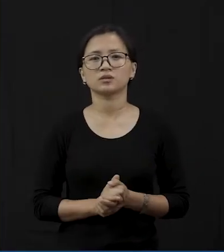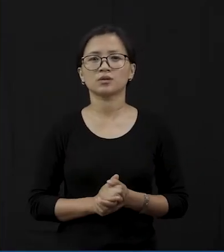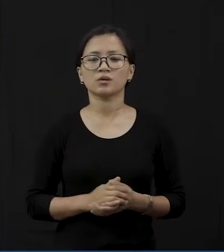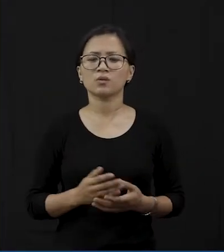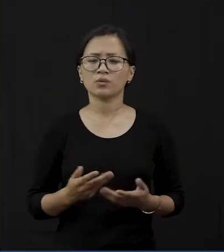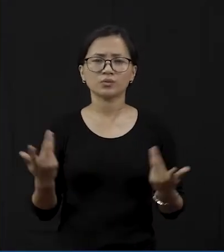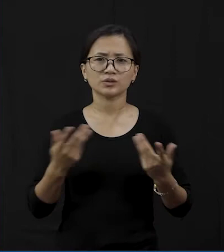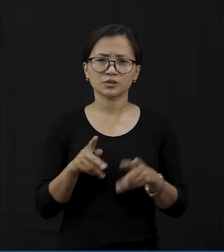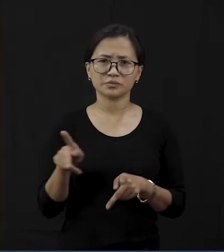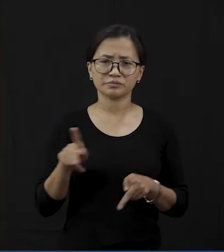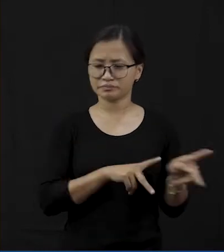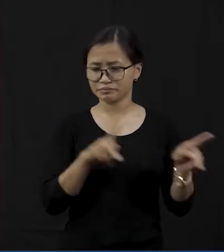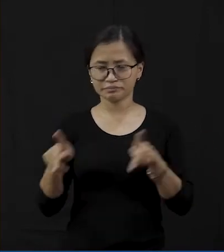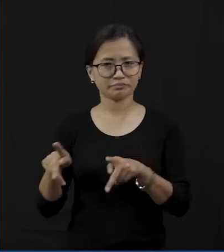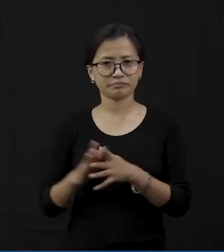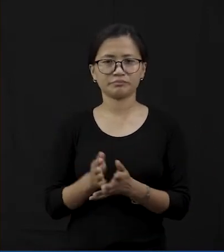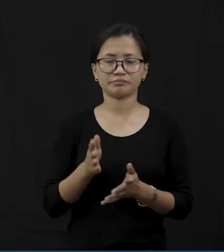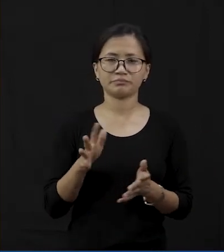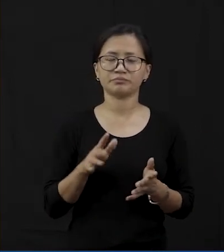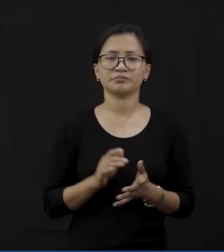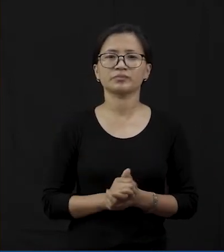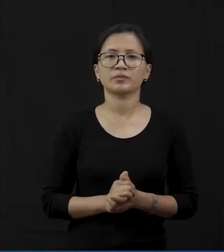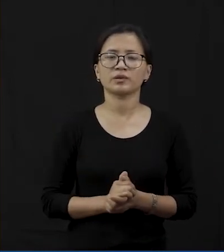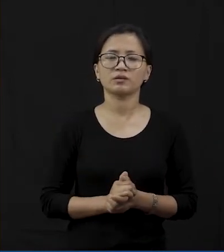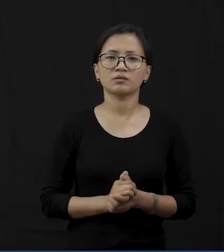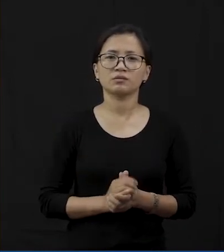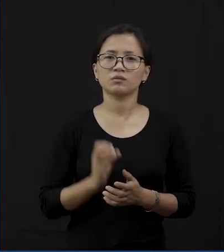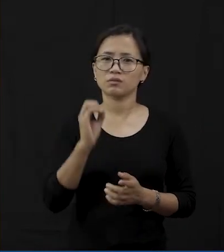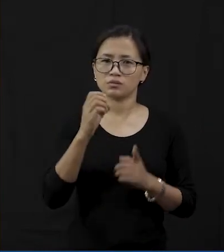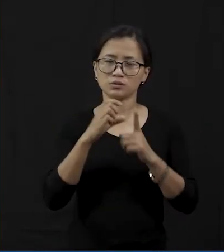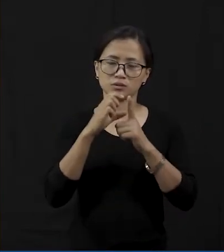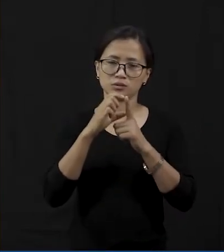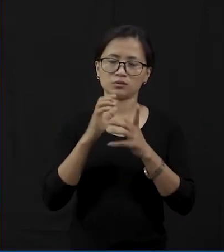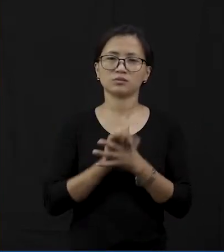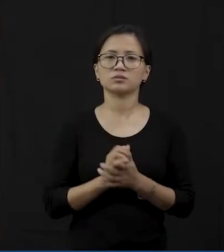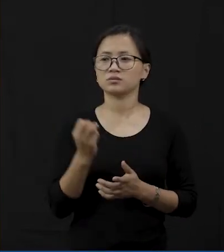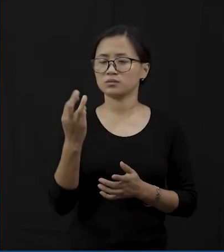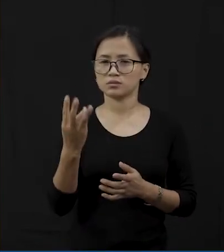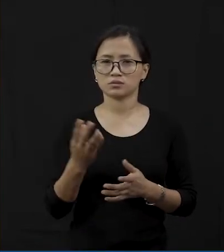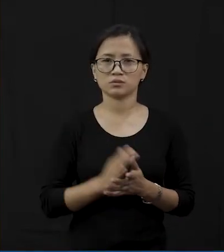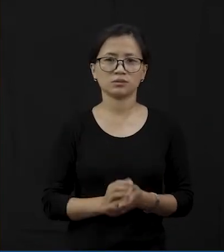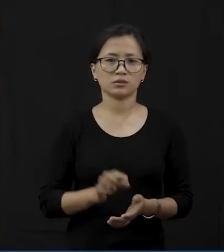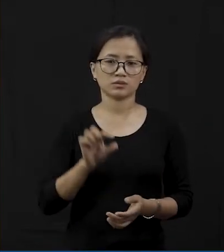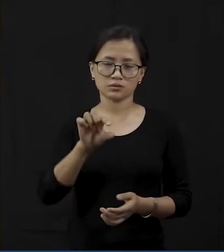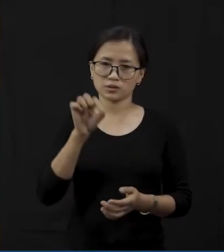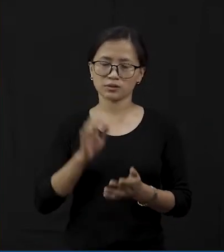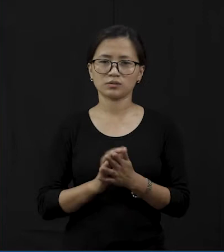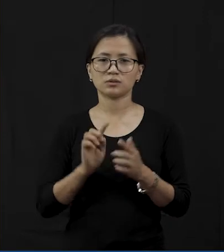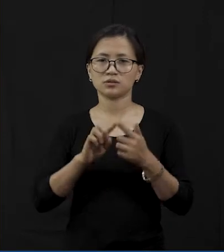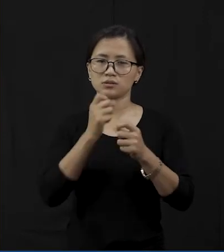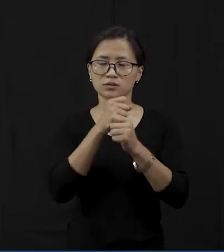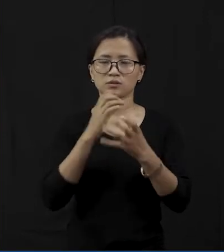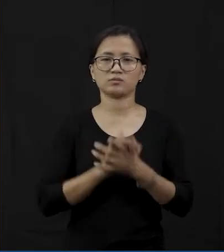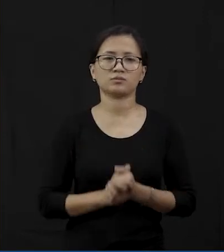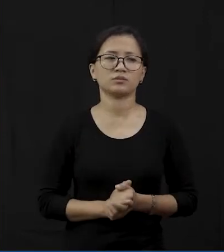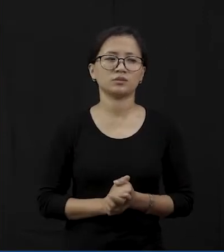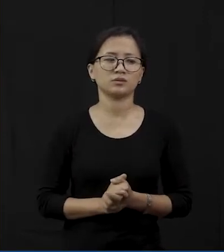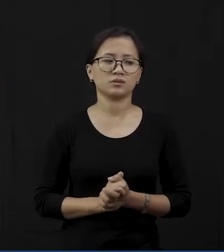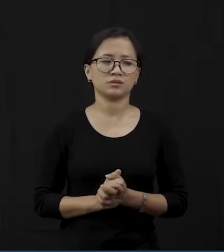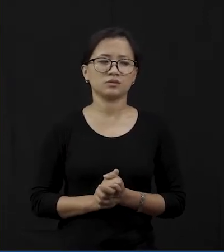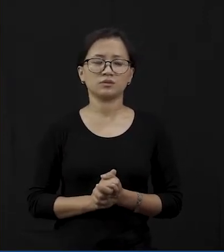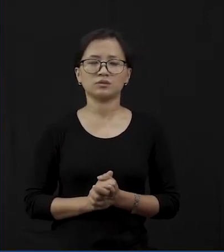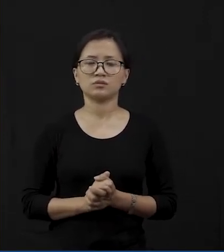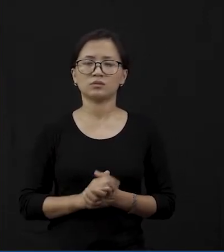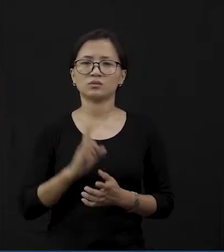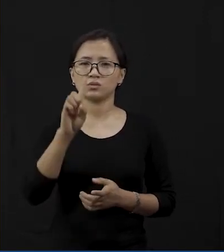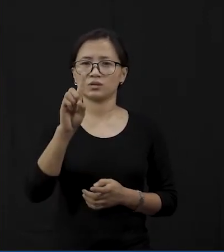paired into 2 are all odd numbers. So here again, let's take an example. So